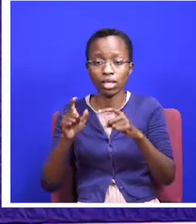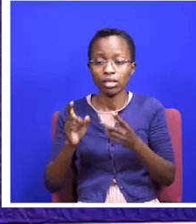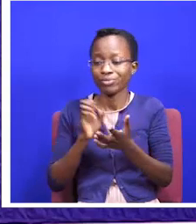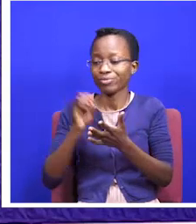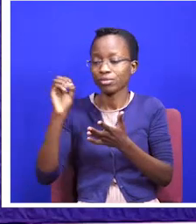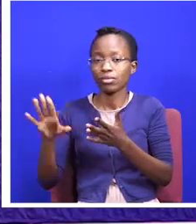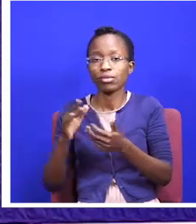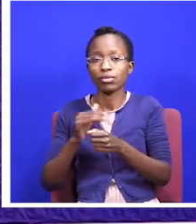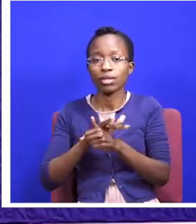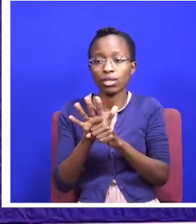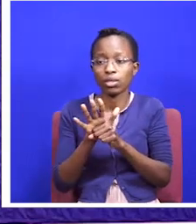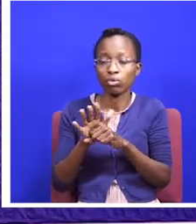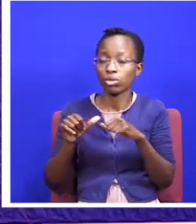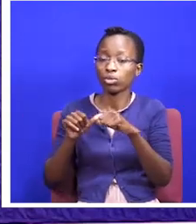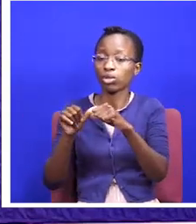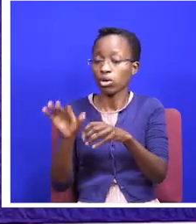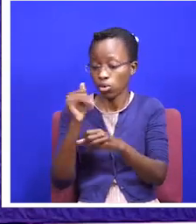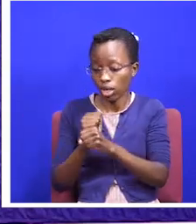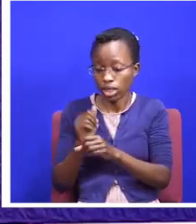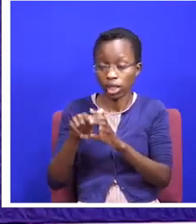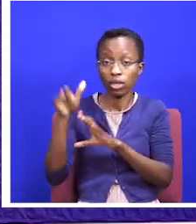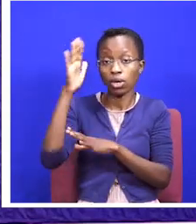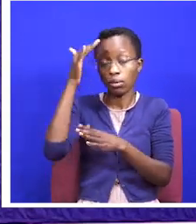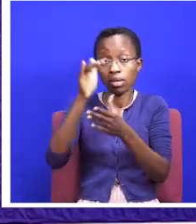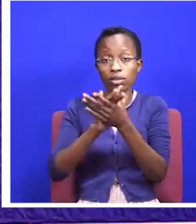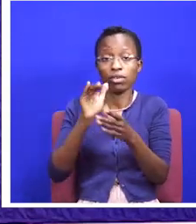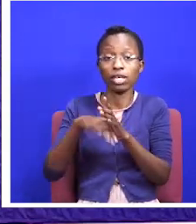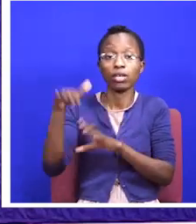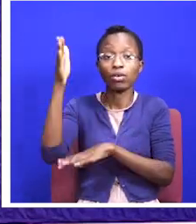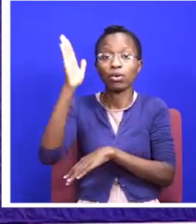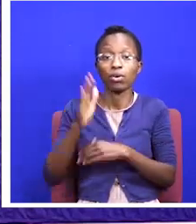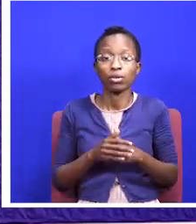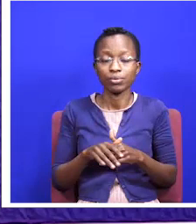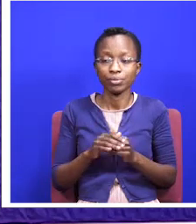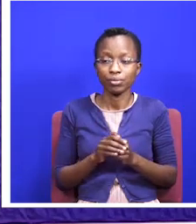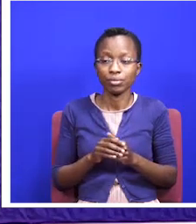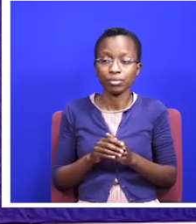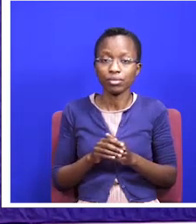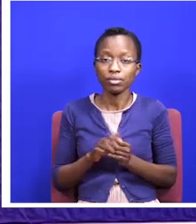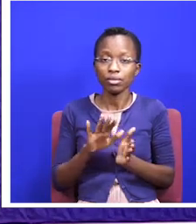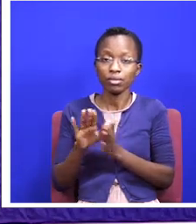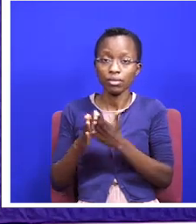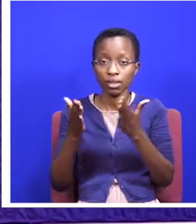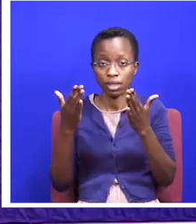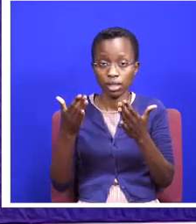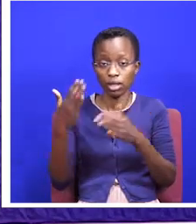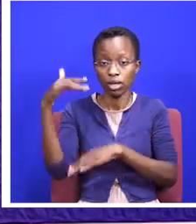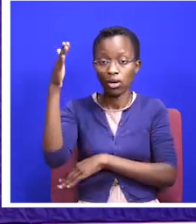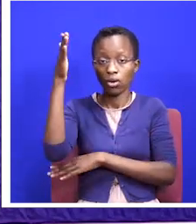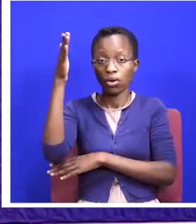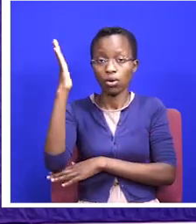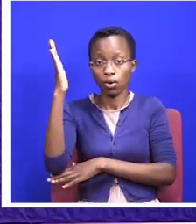to even take it away. So we keep trusting him and believing in him. Now,